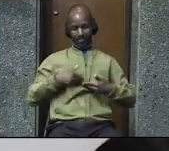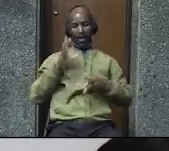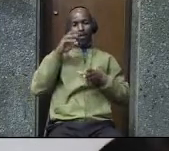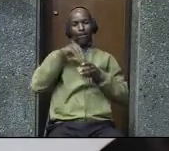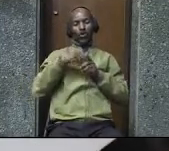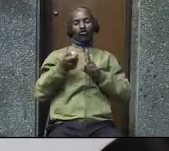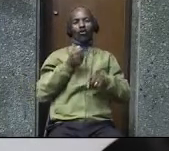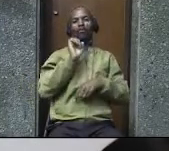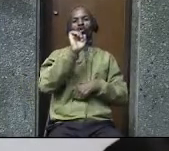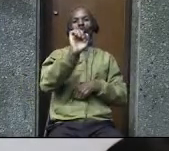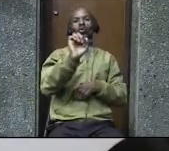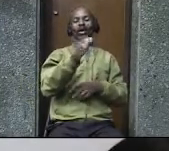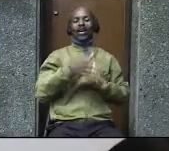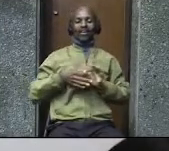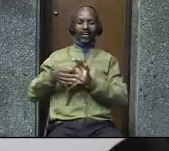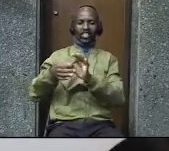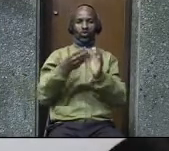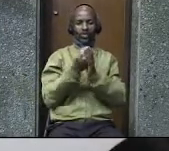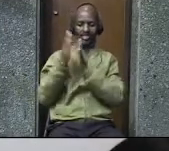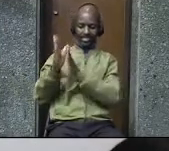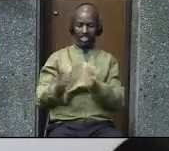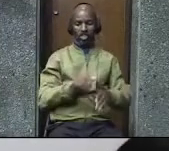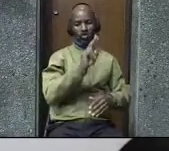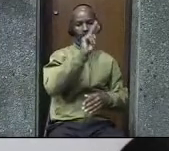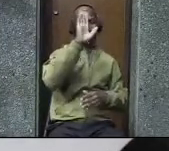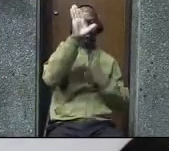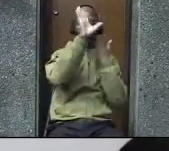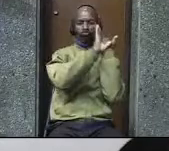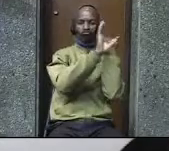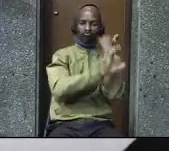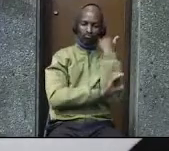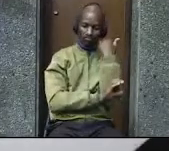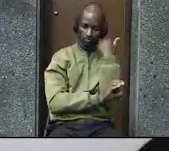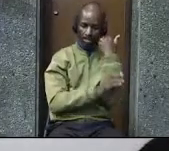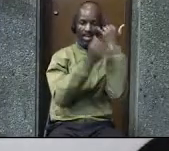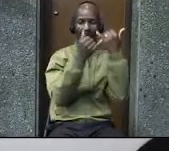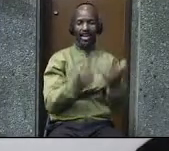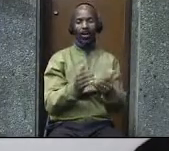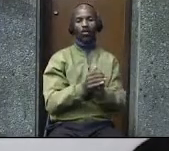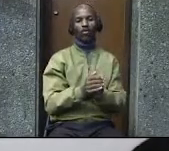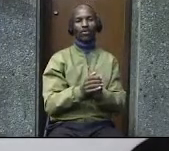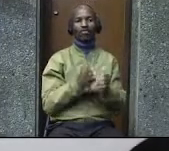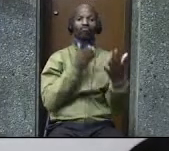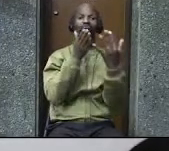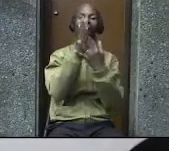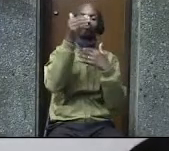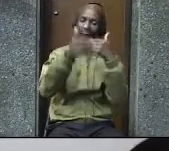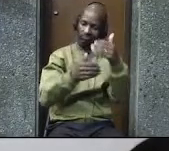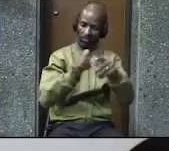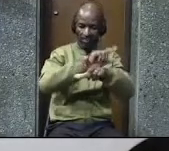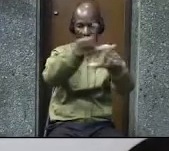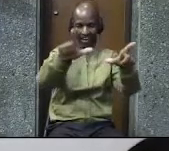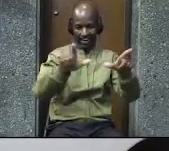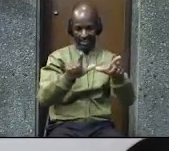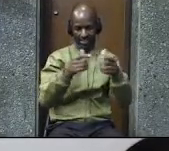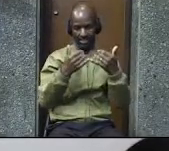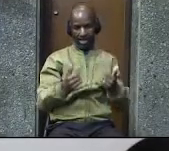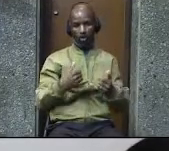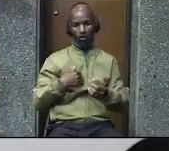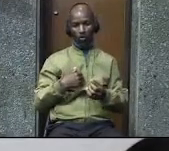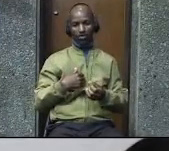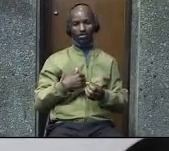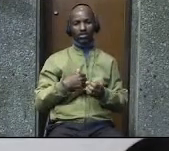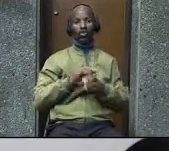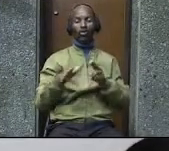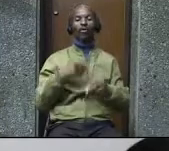from you in relation to Section 25 of the Constitution, land expropriation. Do we expropriate